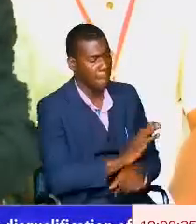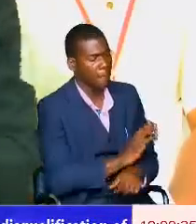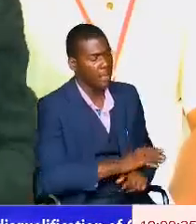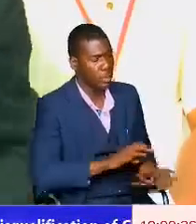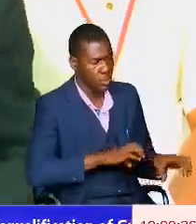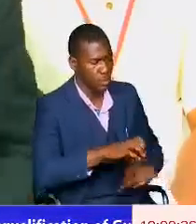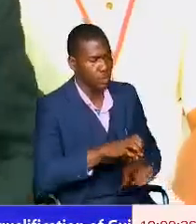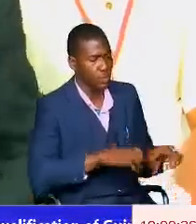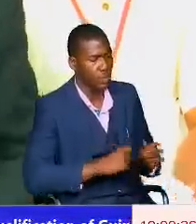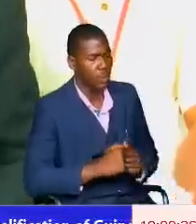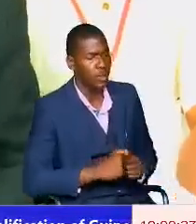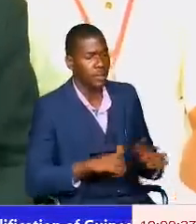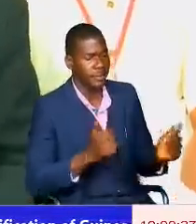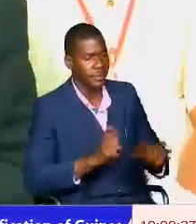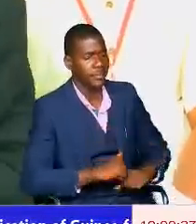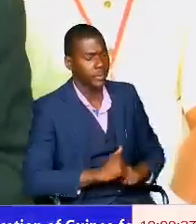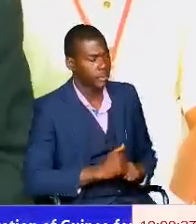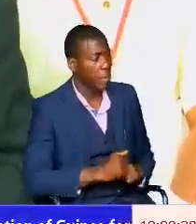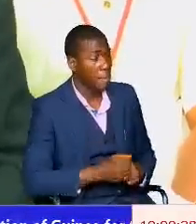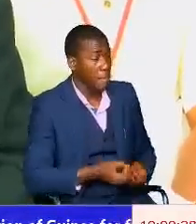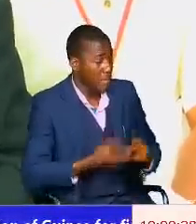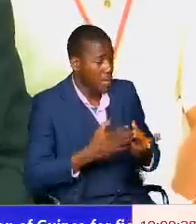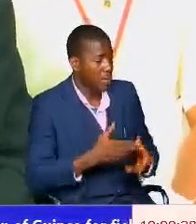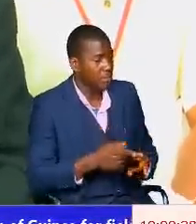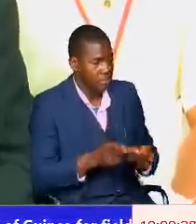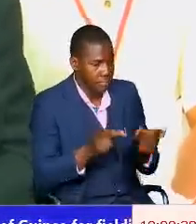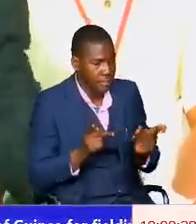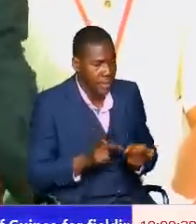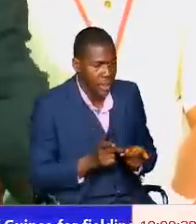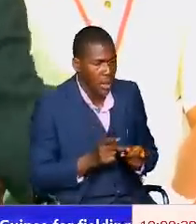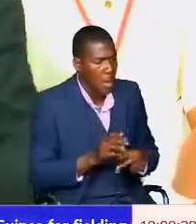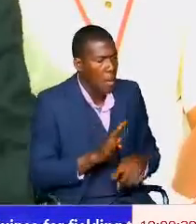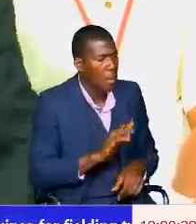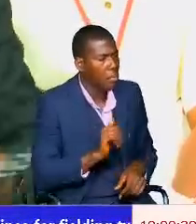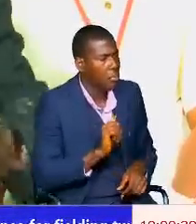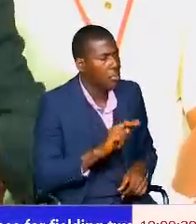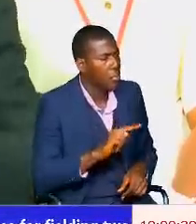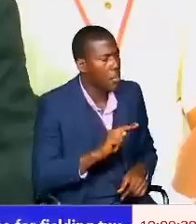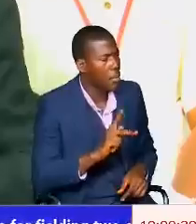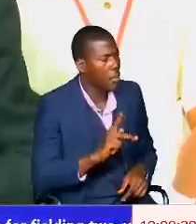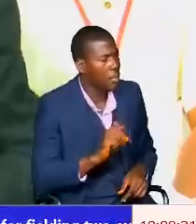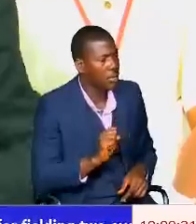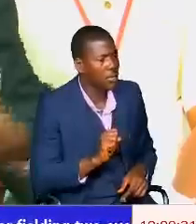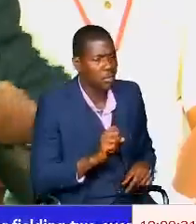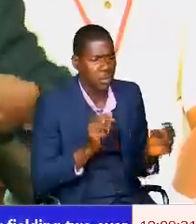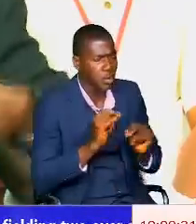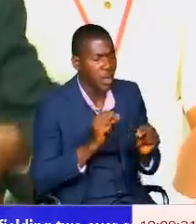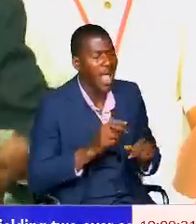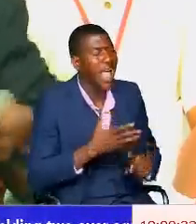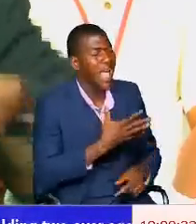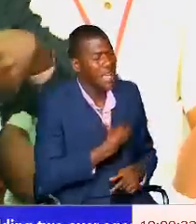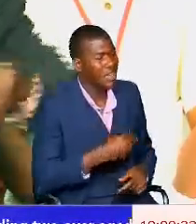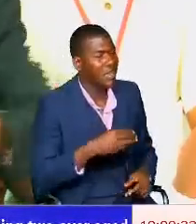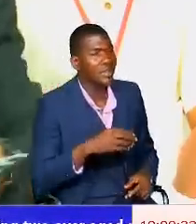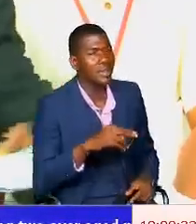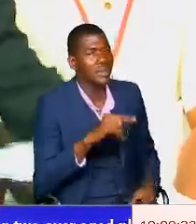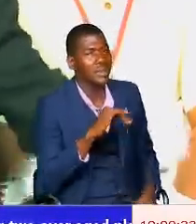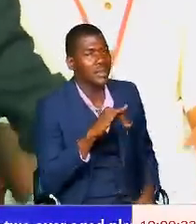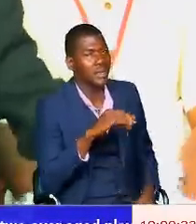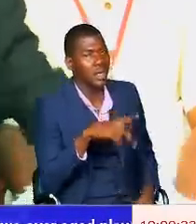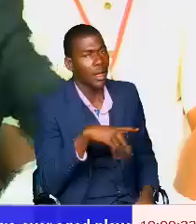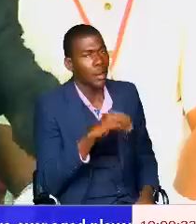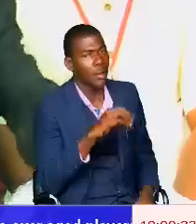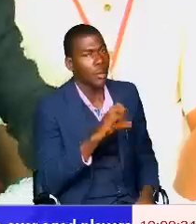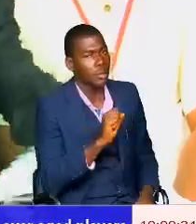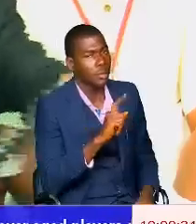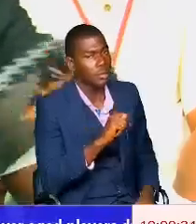there, because there are so many places where there are no banks. You can have post office everywhere. We can be with a super agent to the